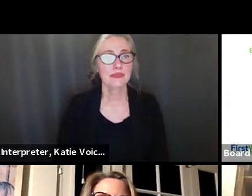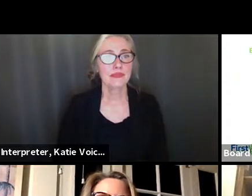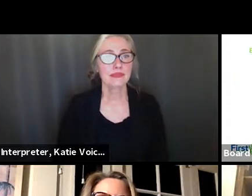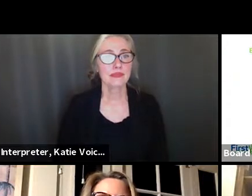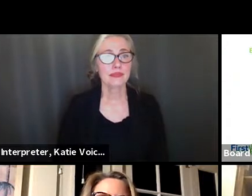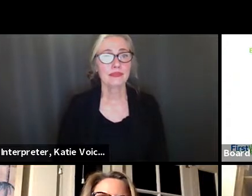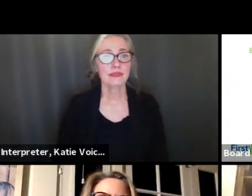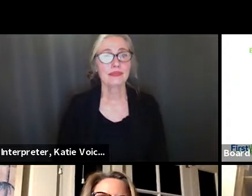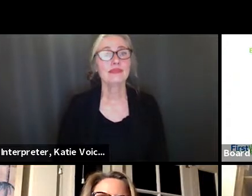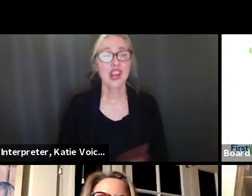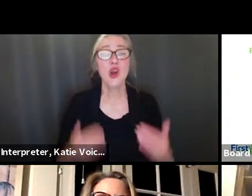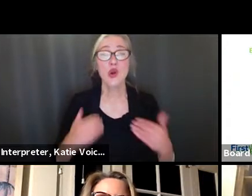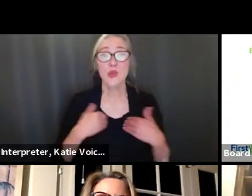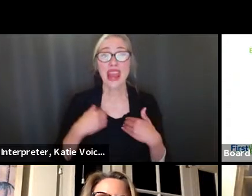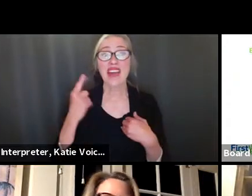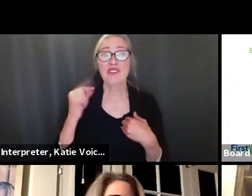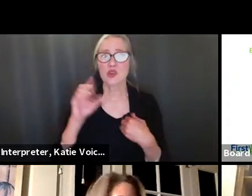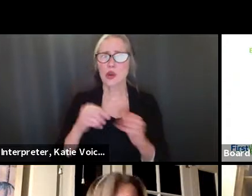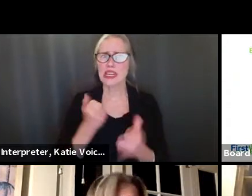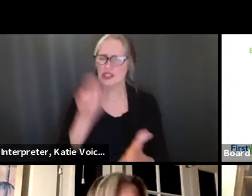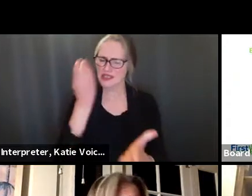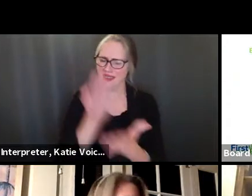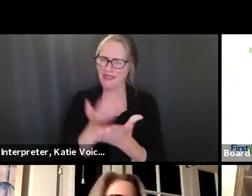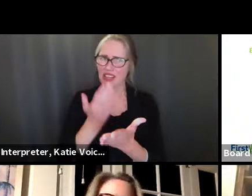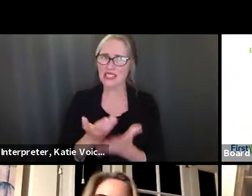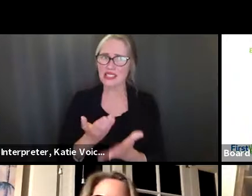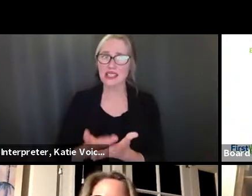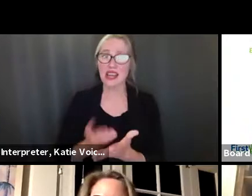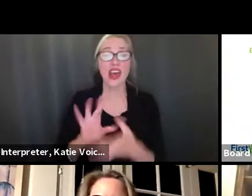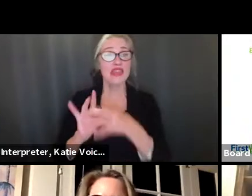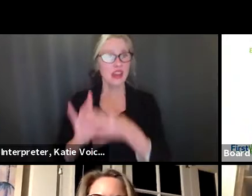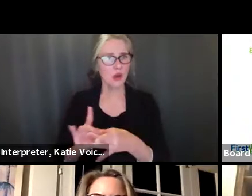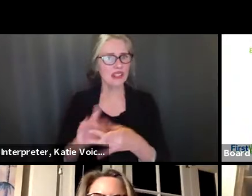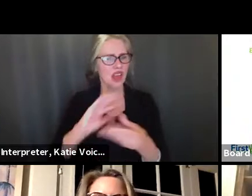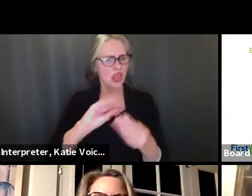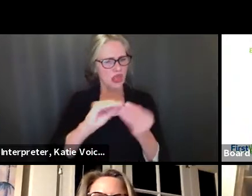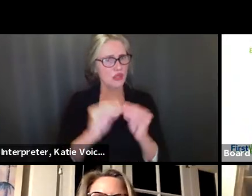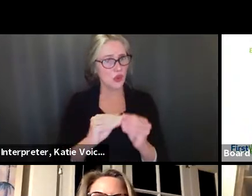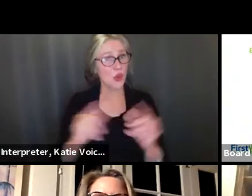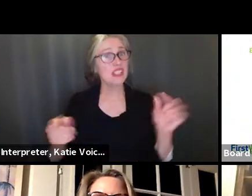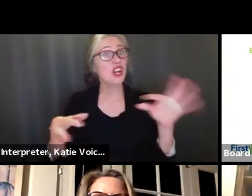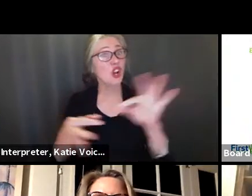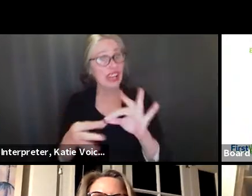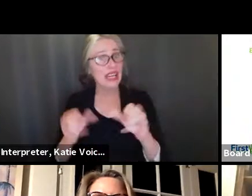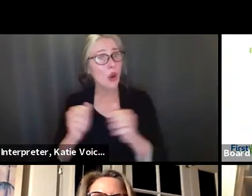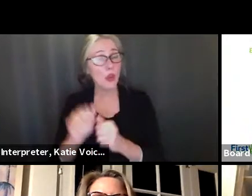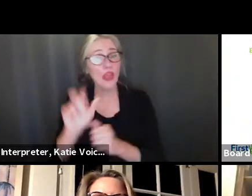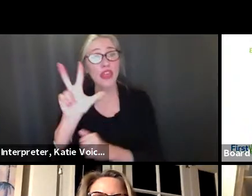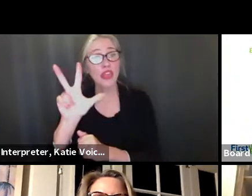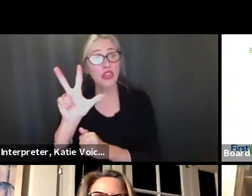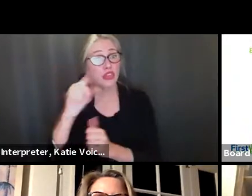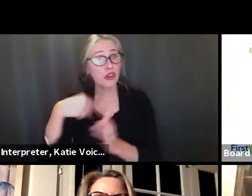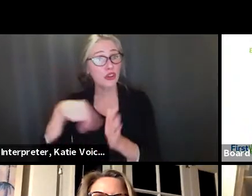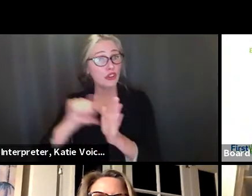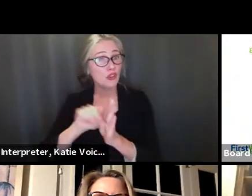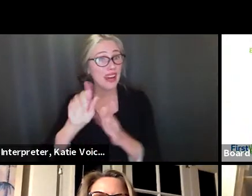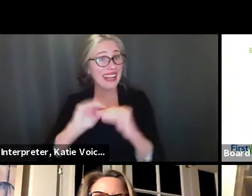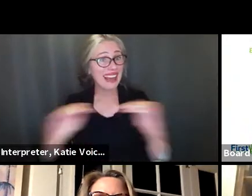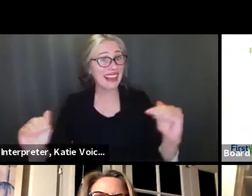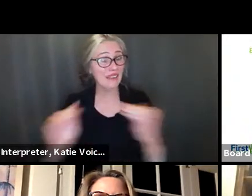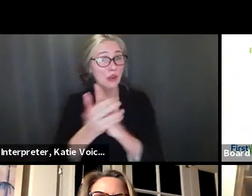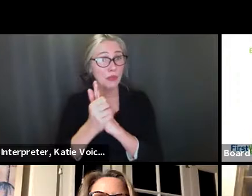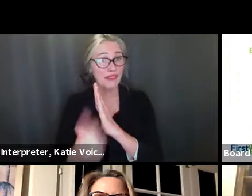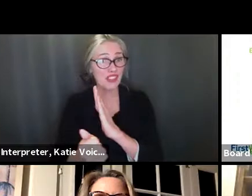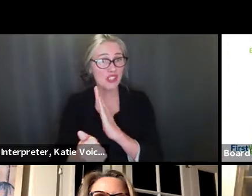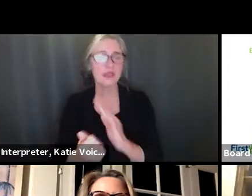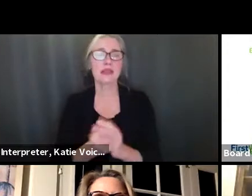We also have 20 years of evidence that correlates these scores to third grade proficiency. You talk a lot about